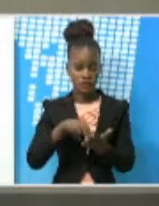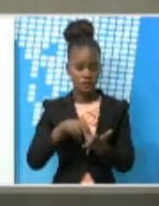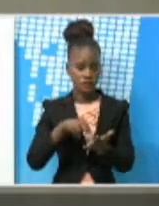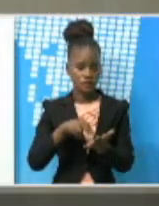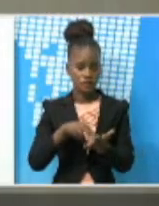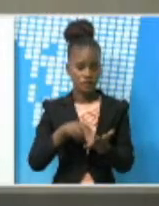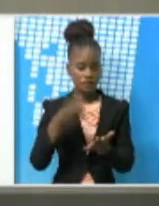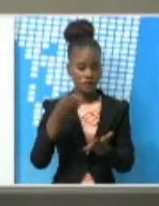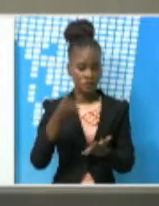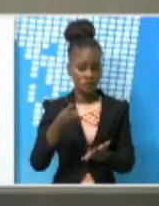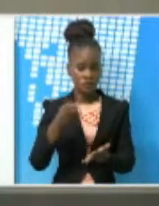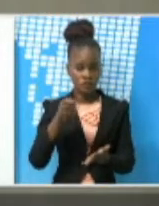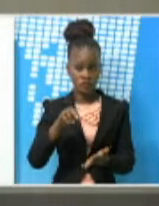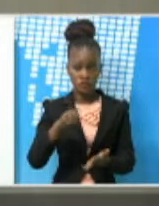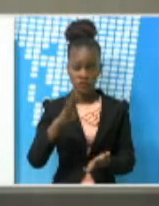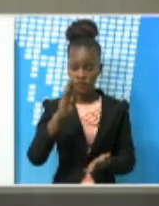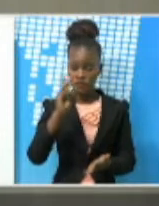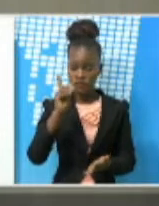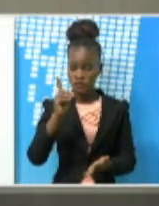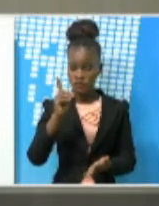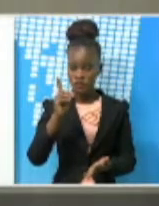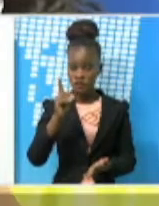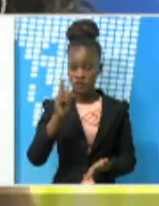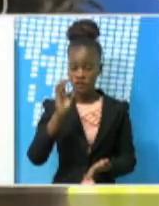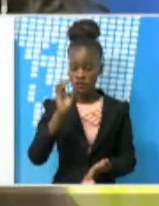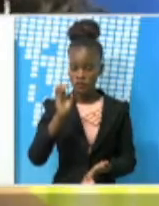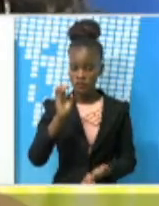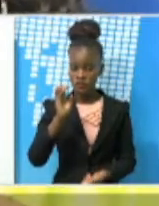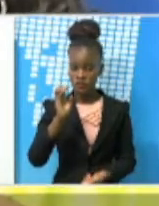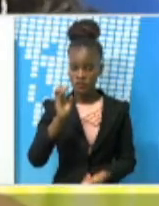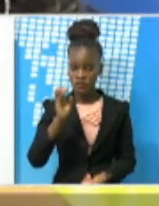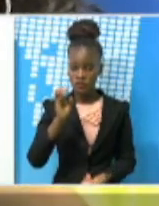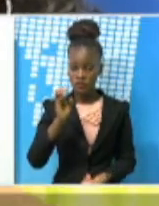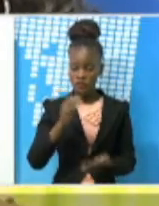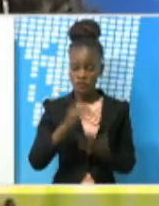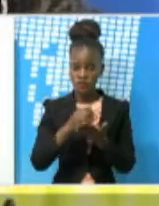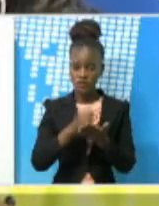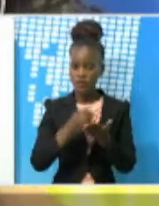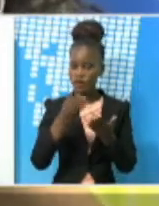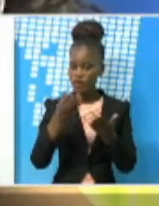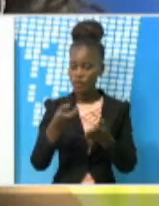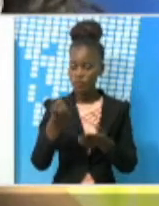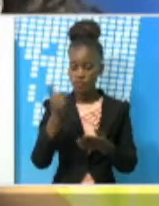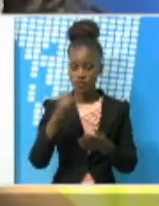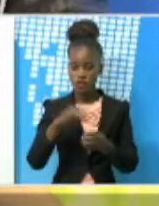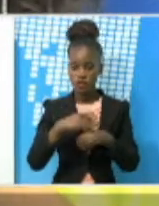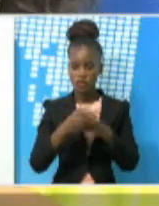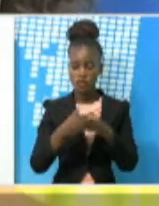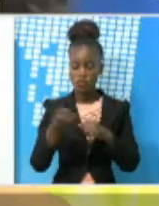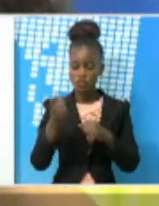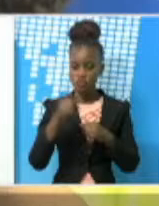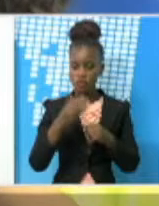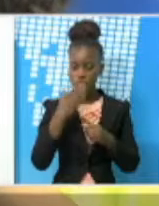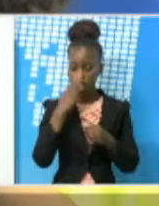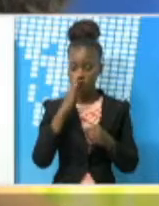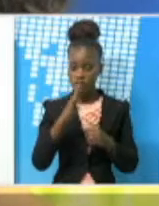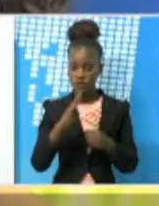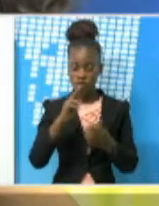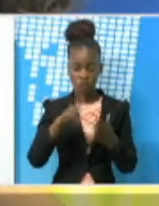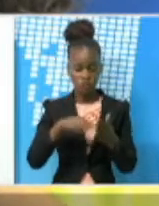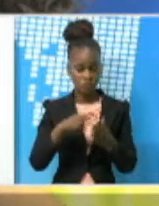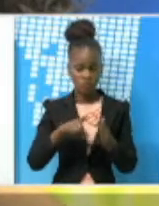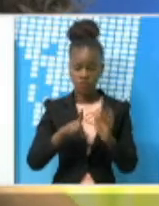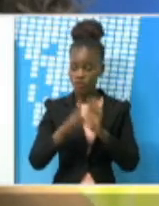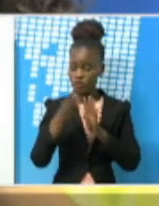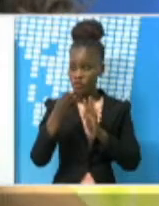as UDC for the Local Content Act? Because it was passed, I think, last year. For it to be felt, for local content, I mean a